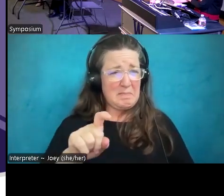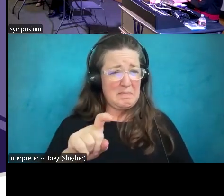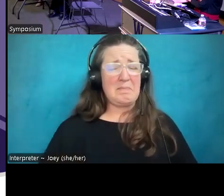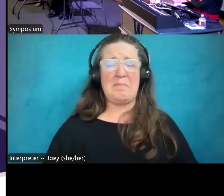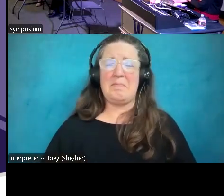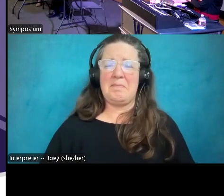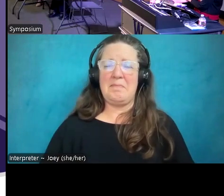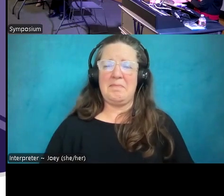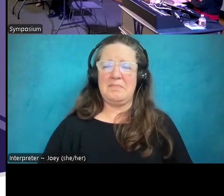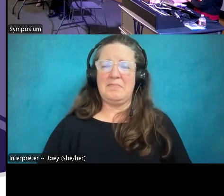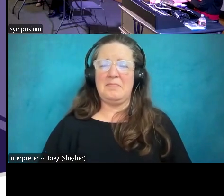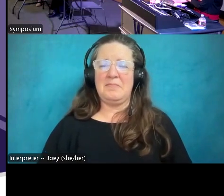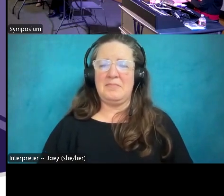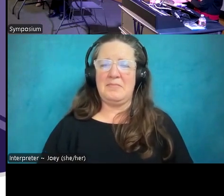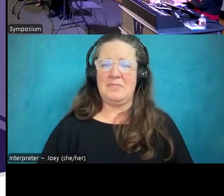Gina?